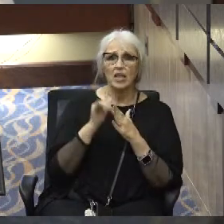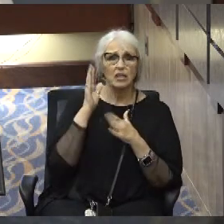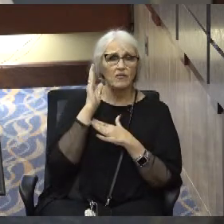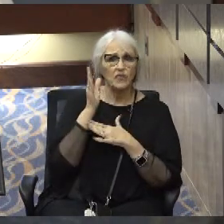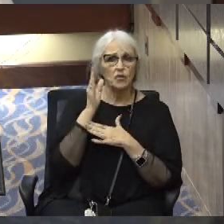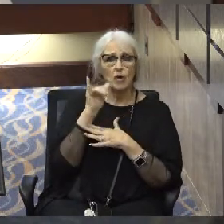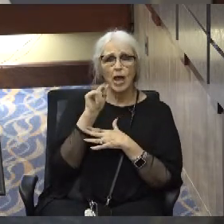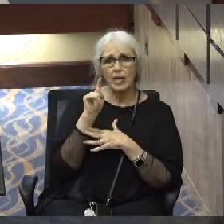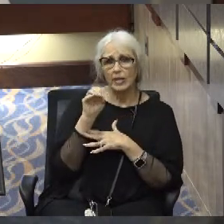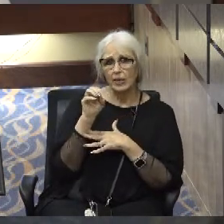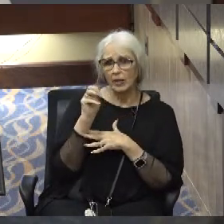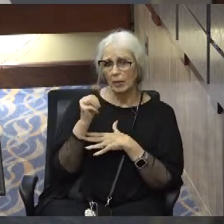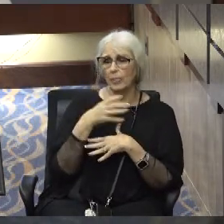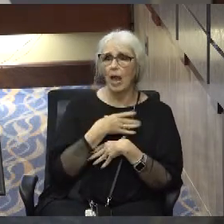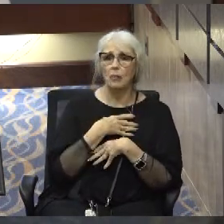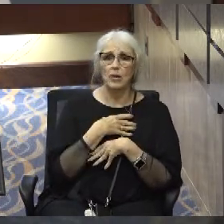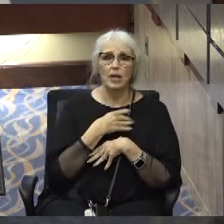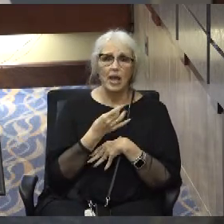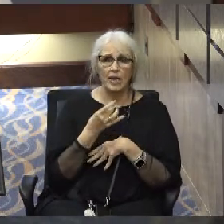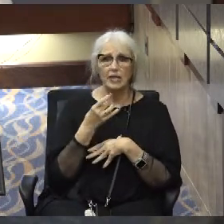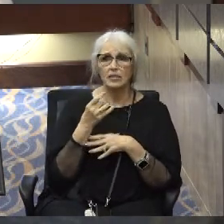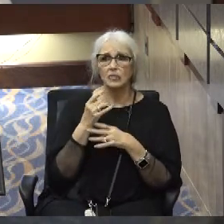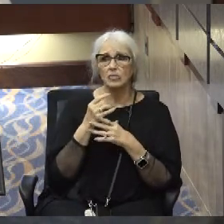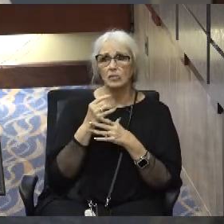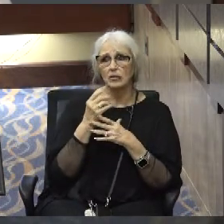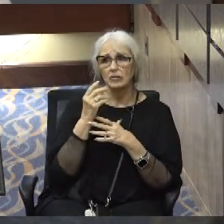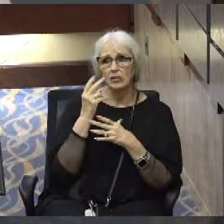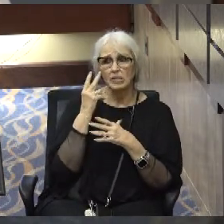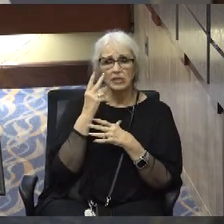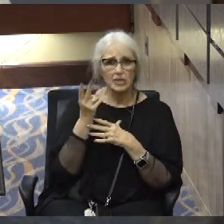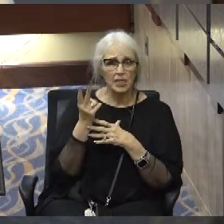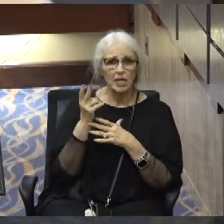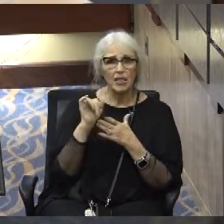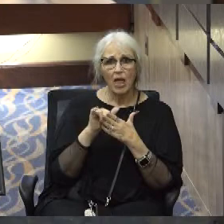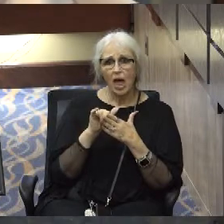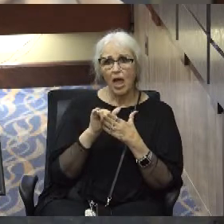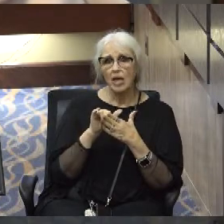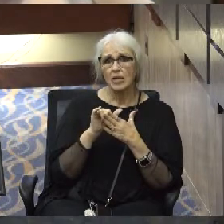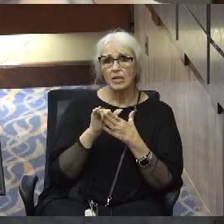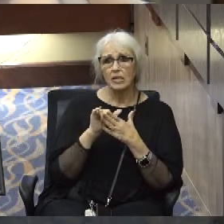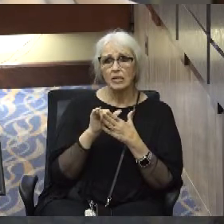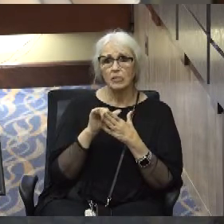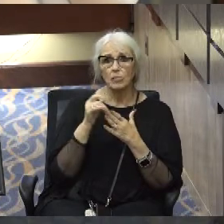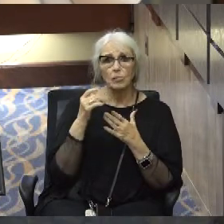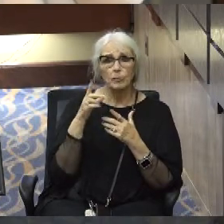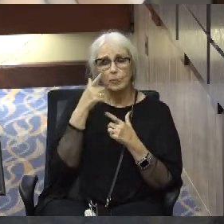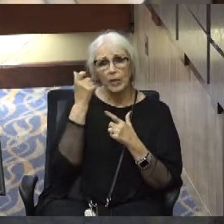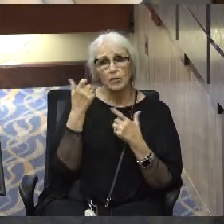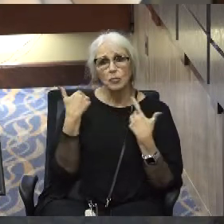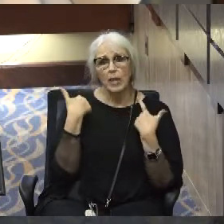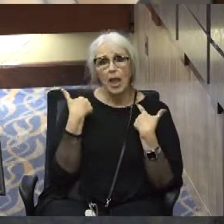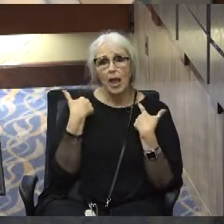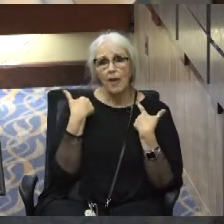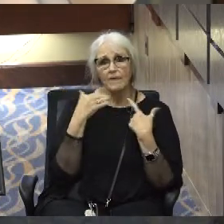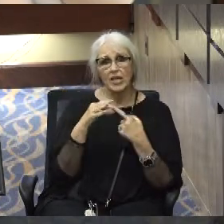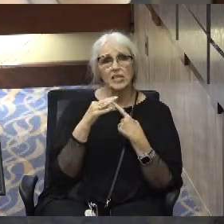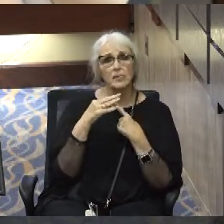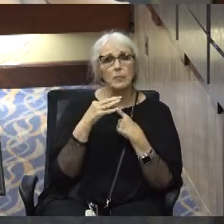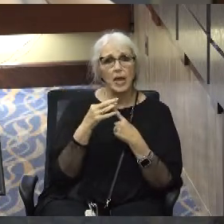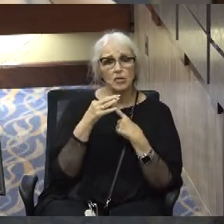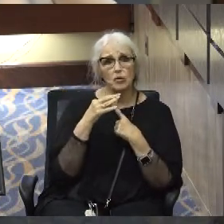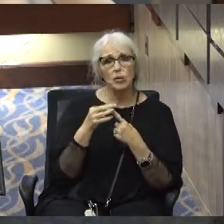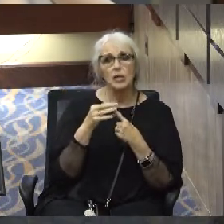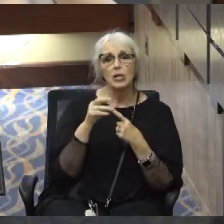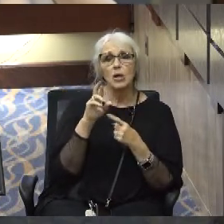but it's one of those things that I would like to be looked at, because we've got, especially in our